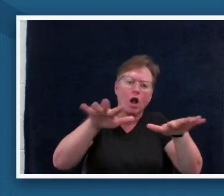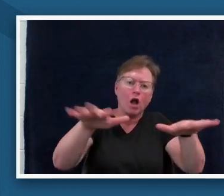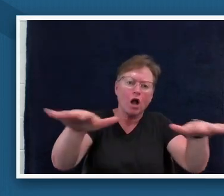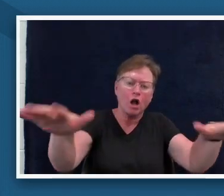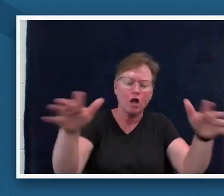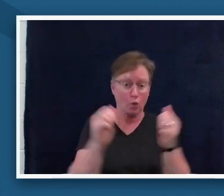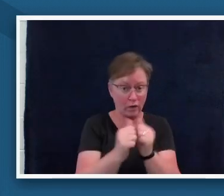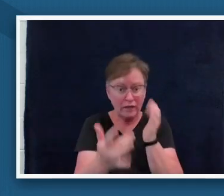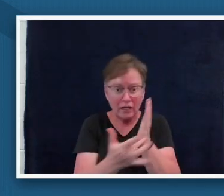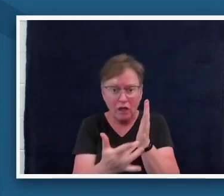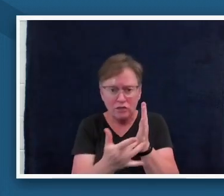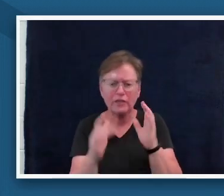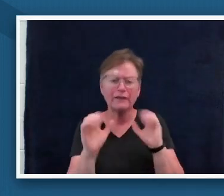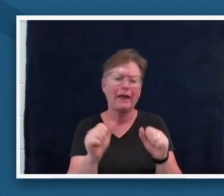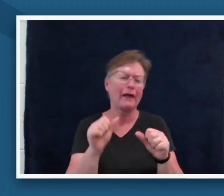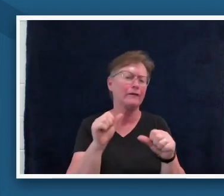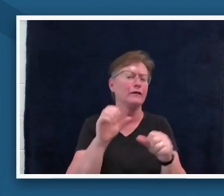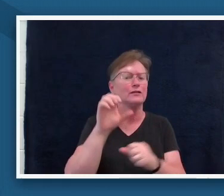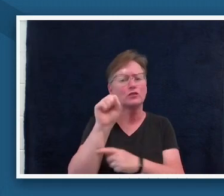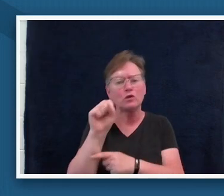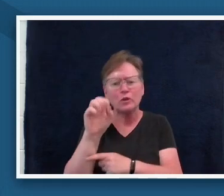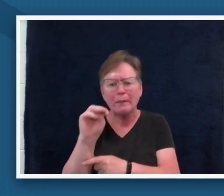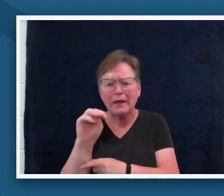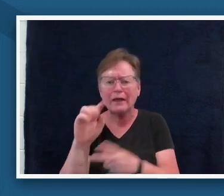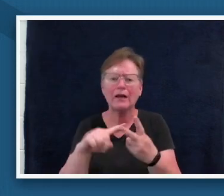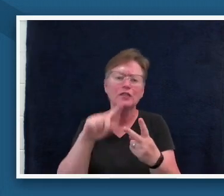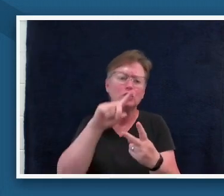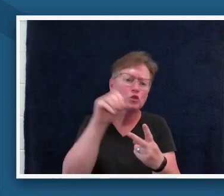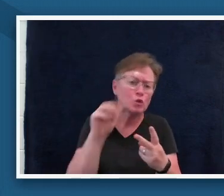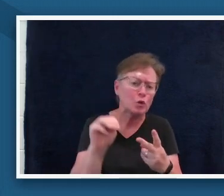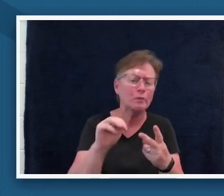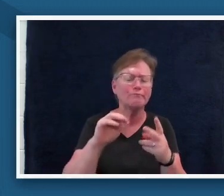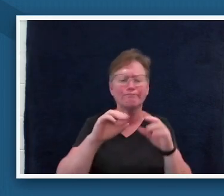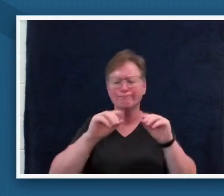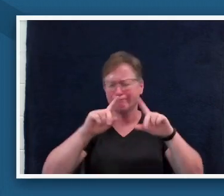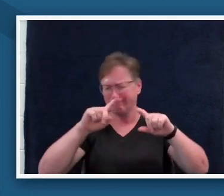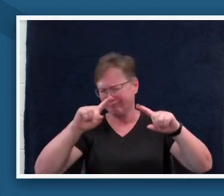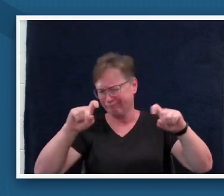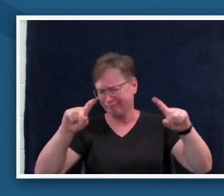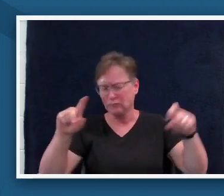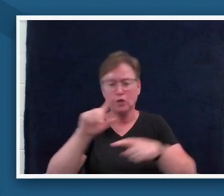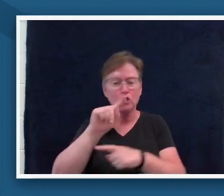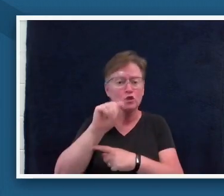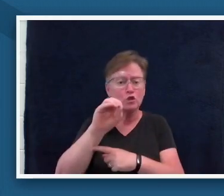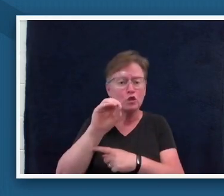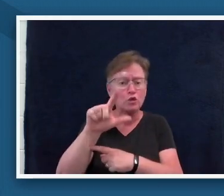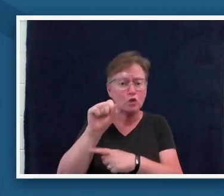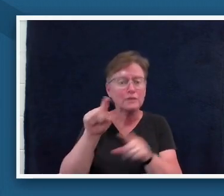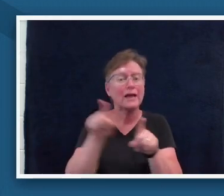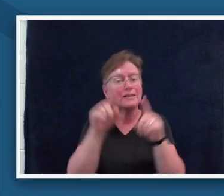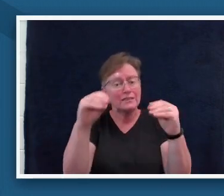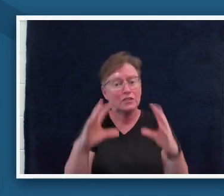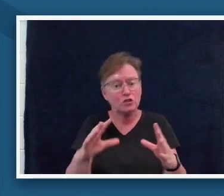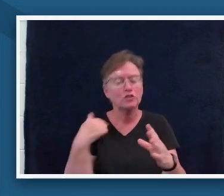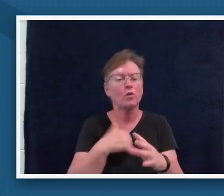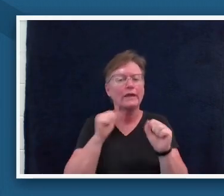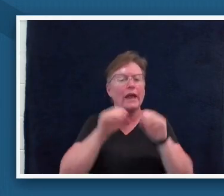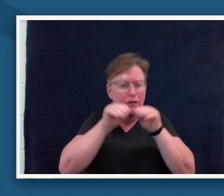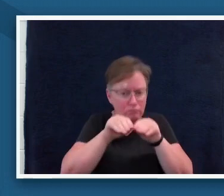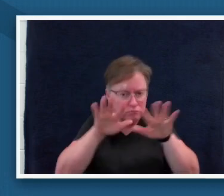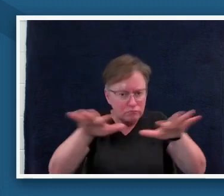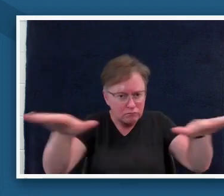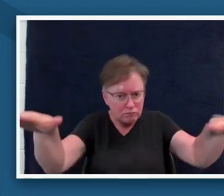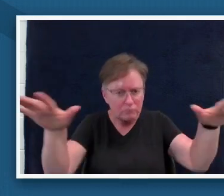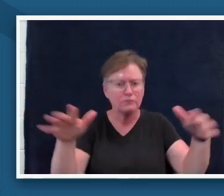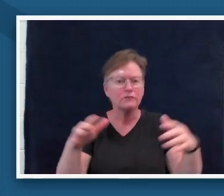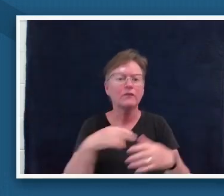Social media, Zoom, everything else. We've got these tools for, as teachers, amplifying our students' voices, but it can be scary